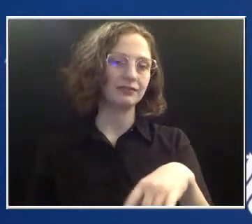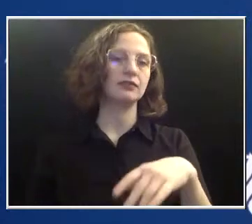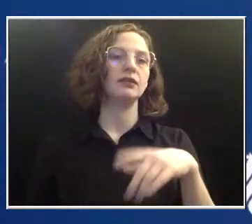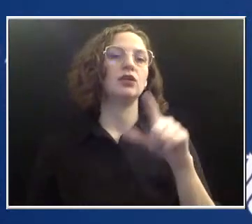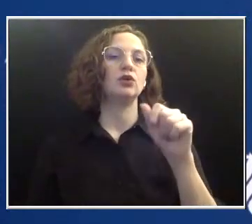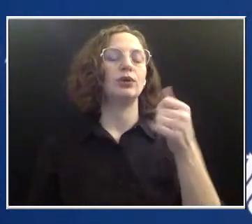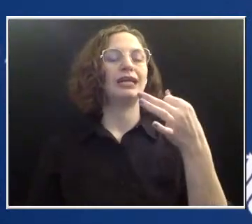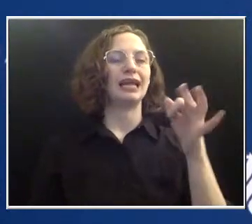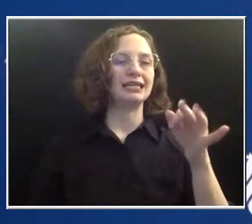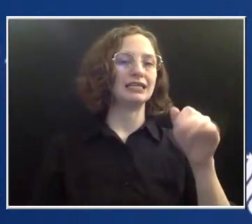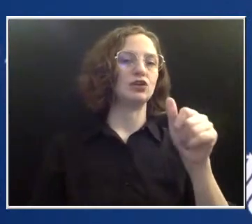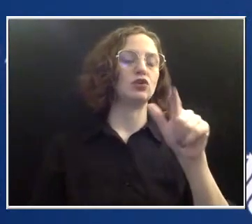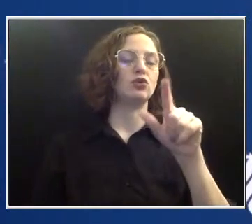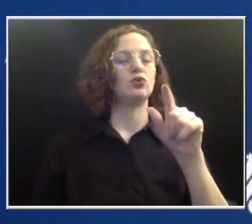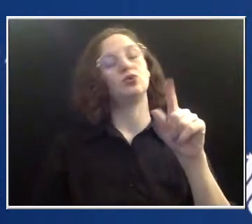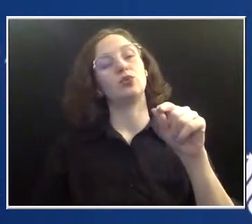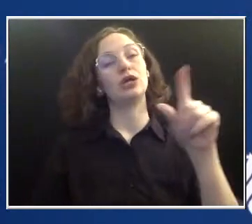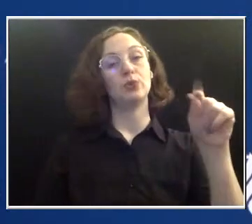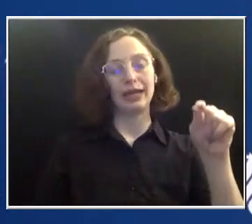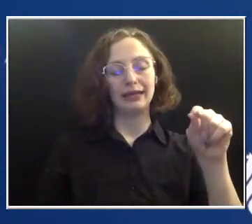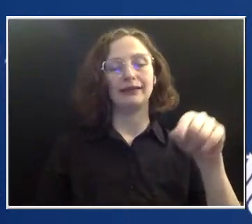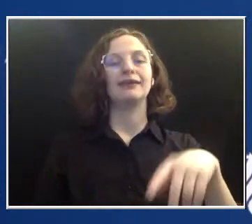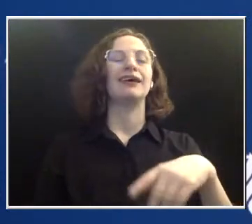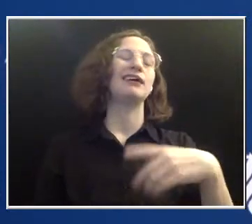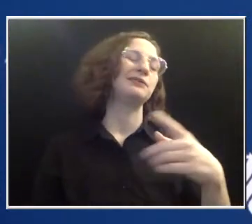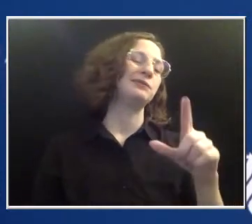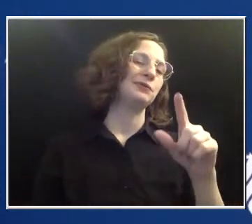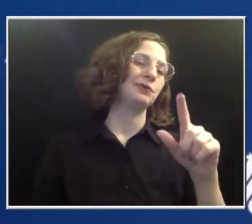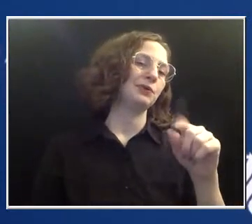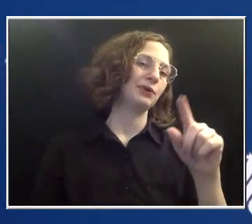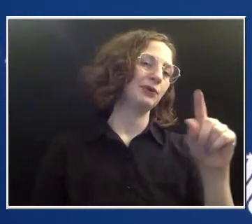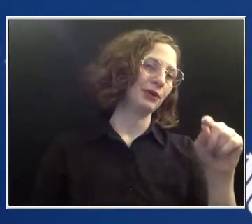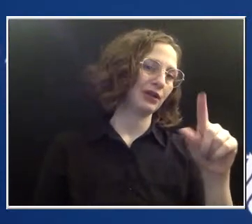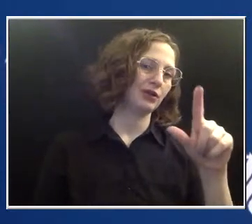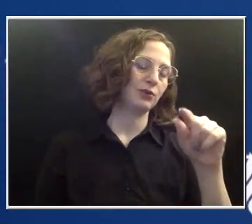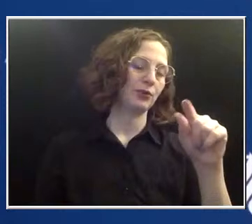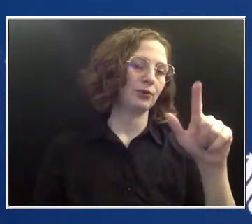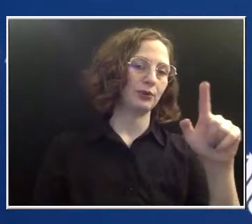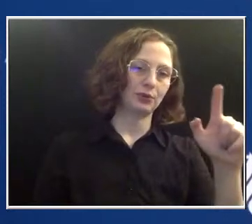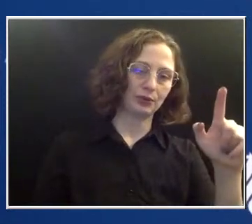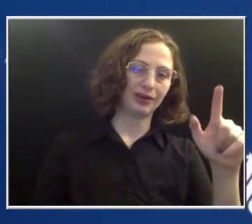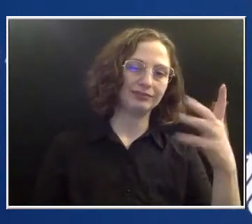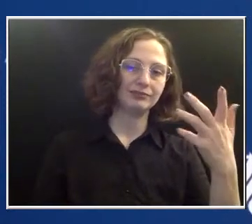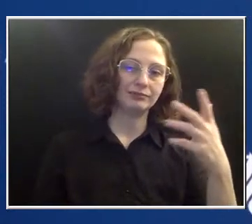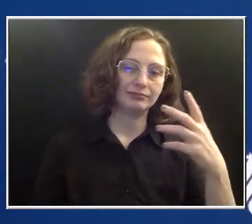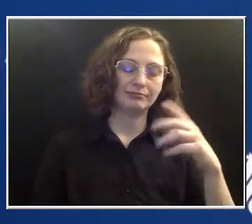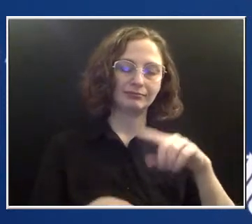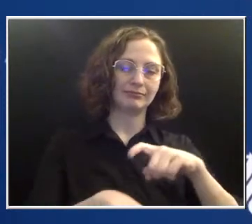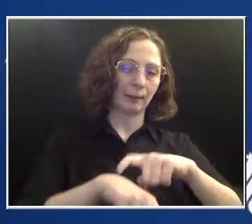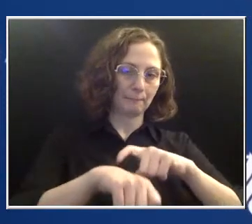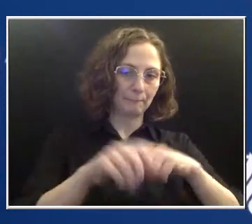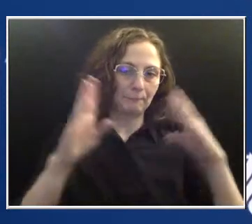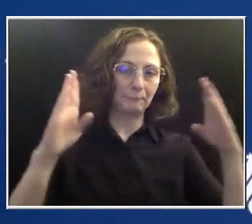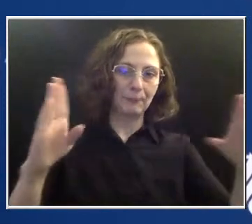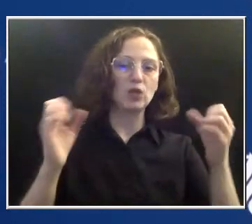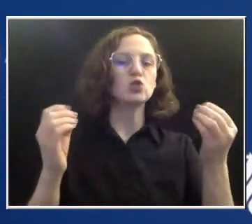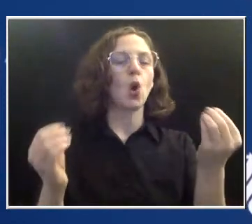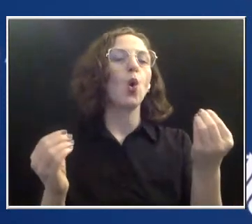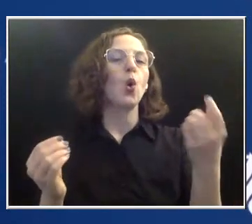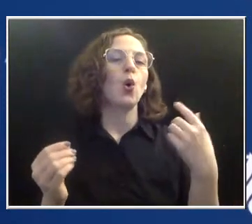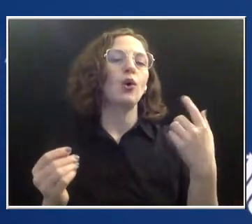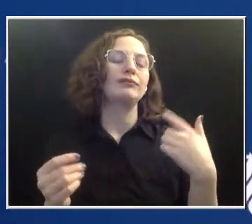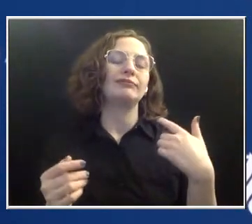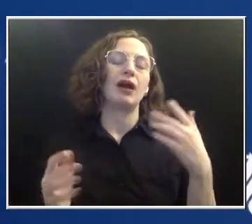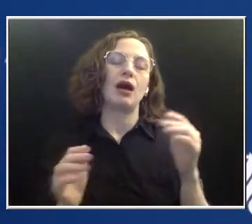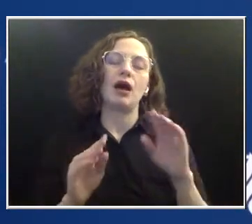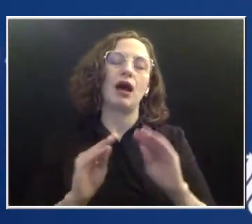2021-22 seasons. So I think we are really getting a seasonality of COVID itself. And obviously we know that 2020 to 2021, there